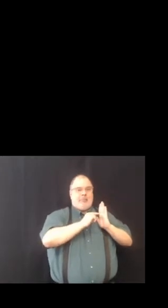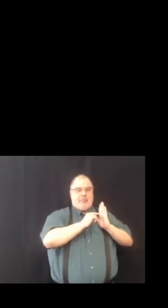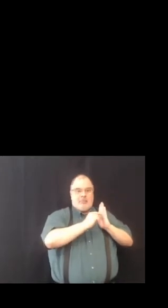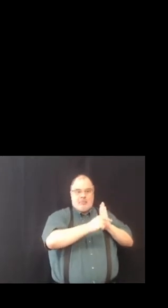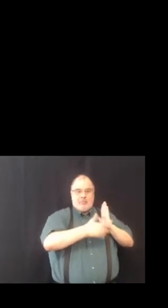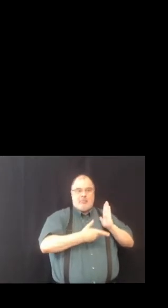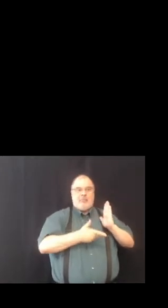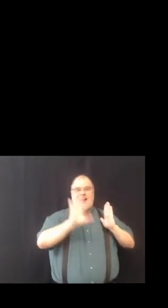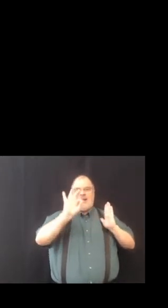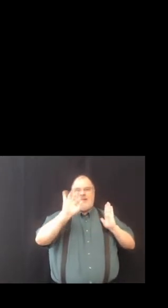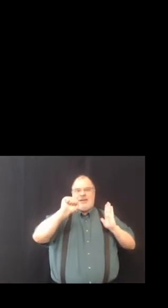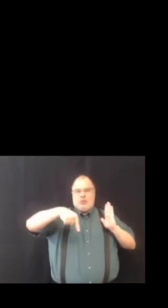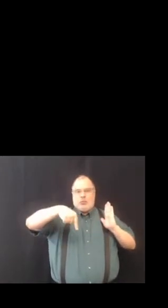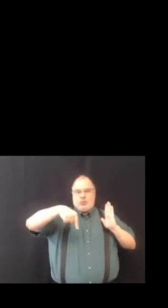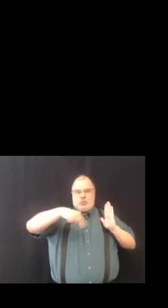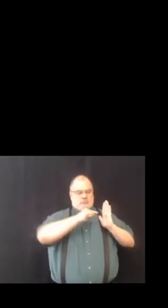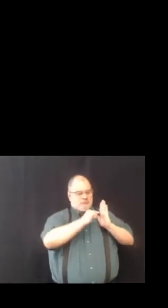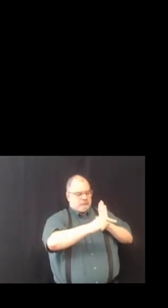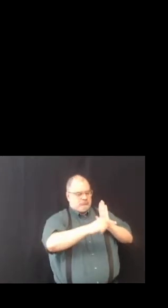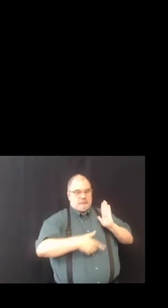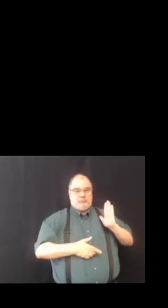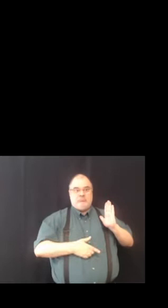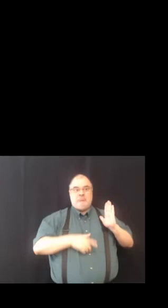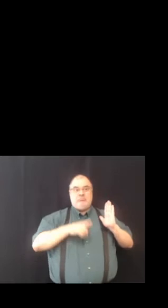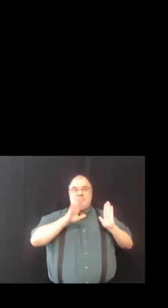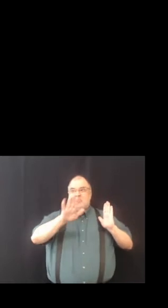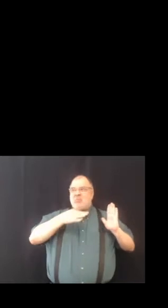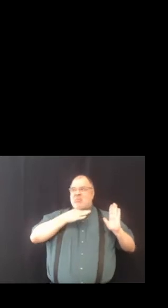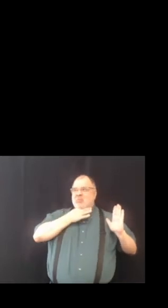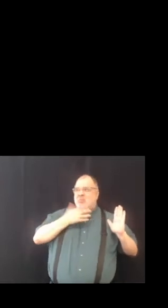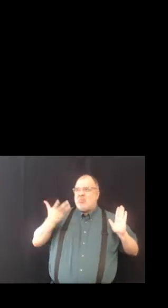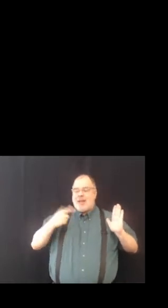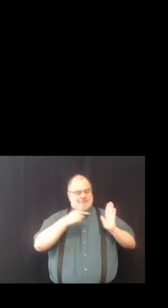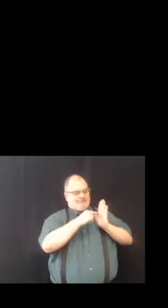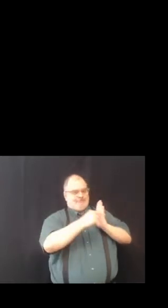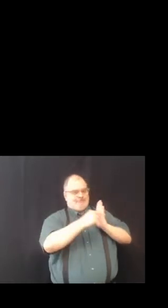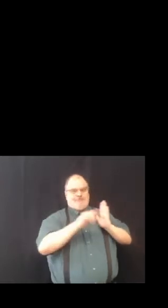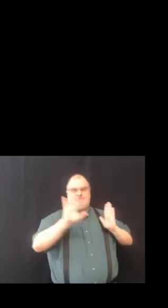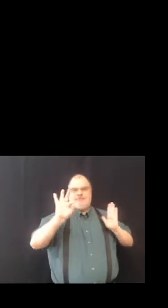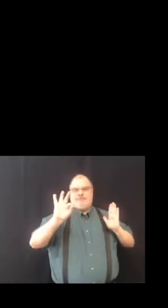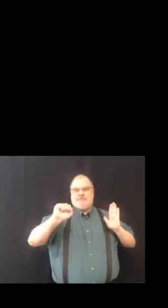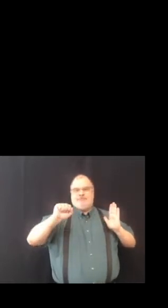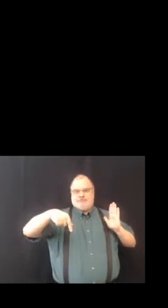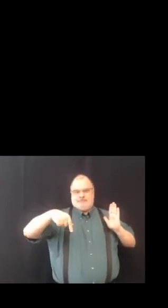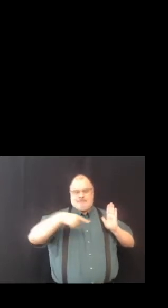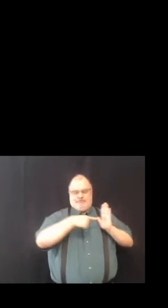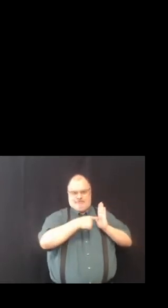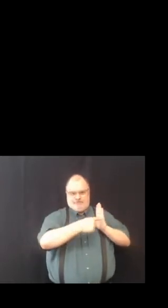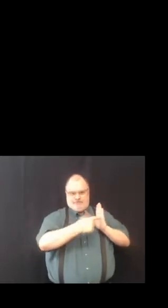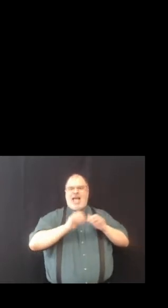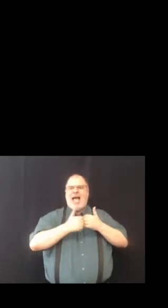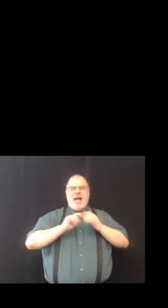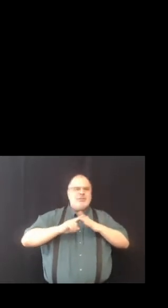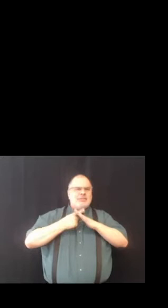asked questions to address any questions or concerns you have about the impact or how to get started or what to do if you would like to